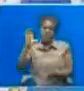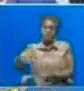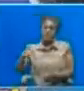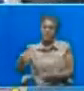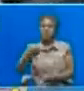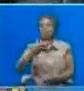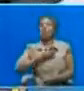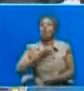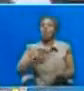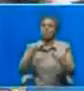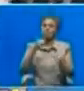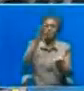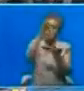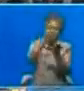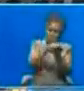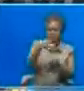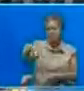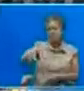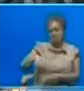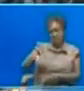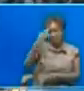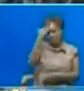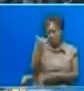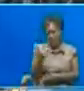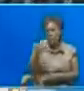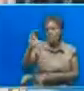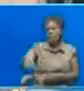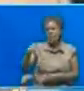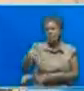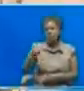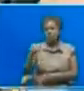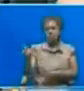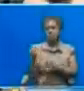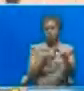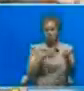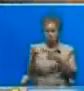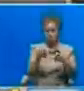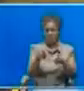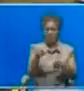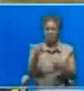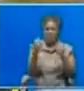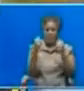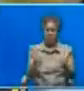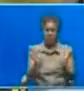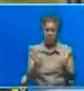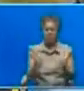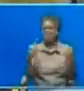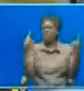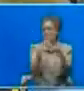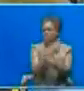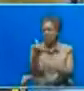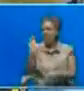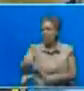at least reduce the prices, because really, people who use the matatus who commute, it's really hard for them. Atuoni tofauti kwa